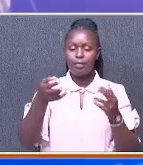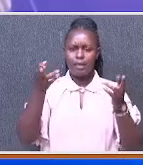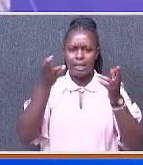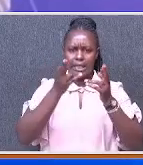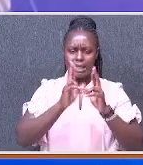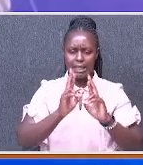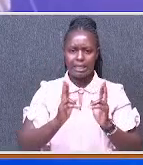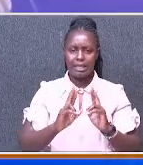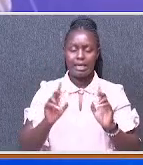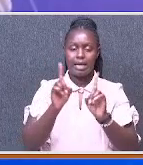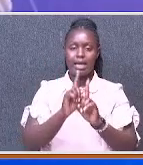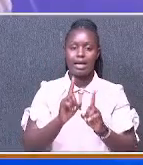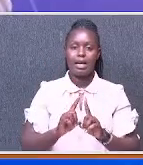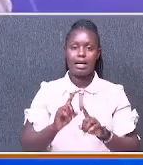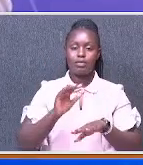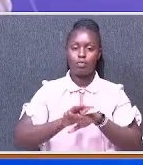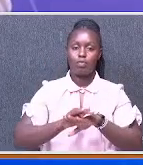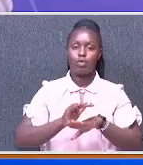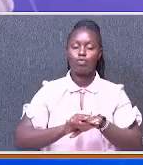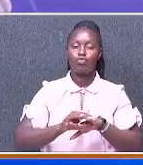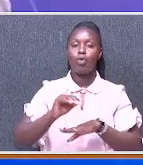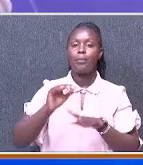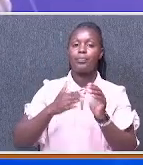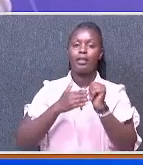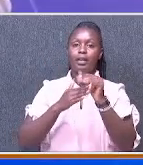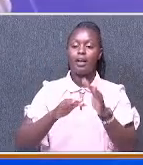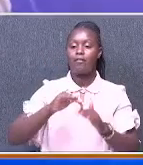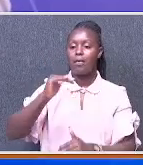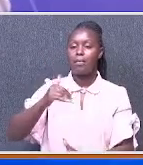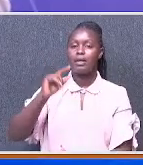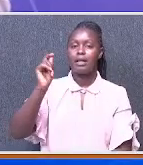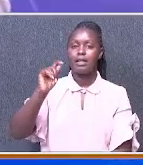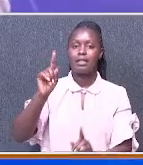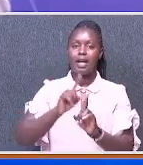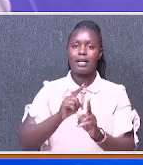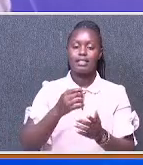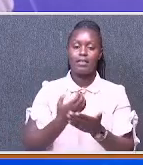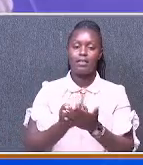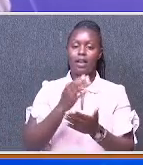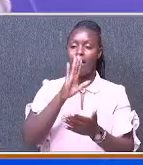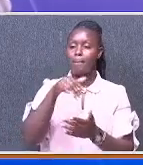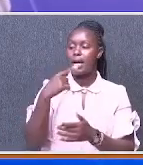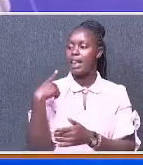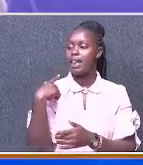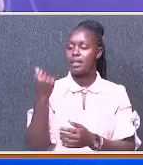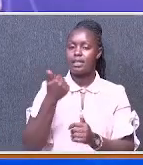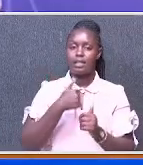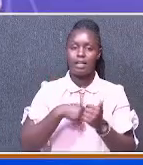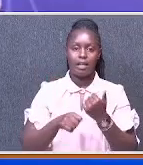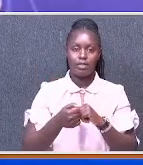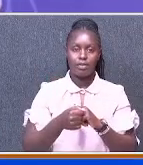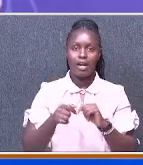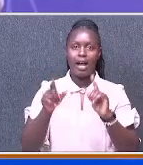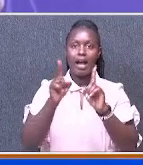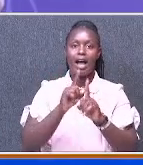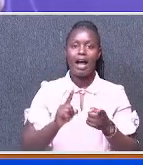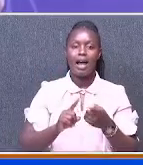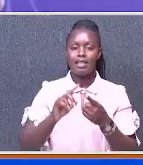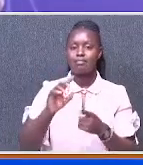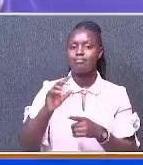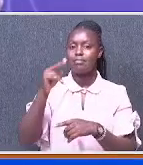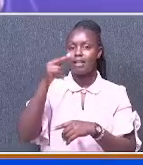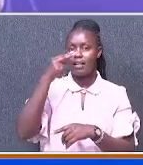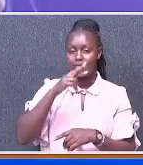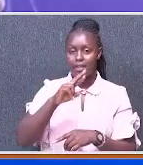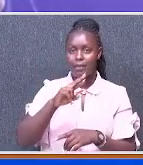himself as a potential leader of the Mount Kenya region, as evidenced by his recent actions. As a second-in-command, Gachagua is the most